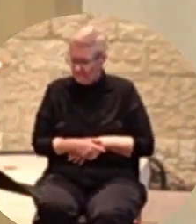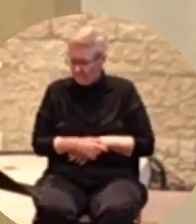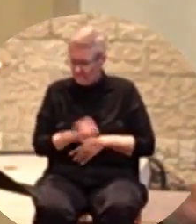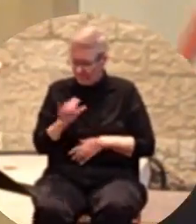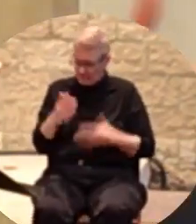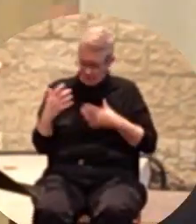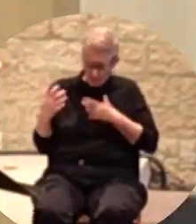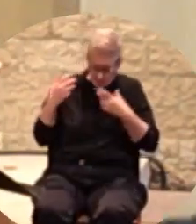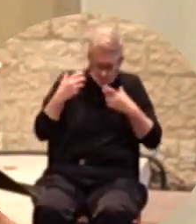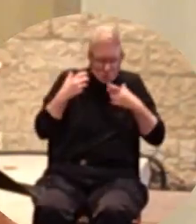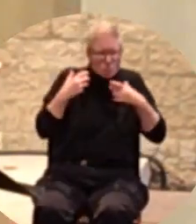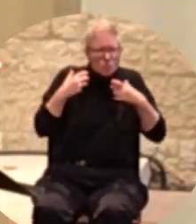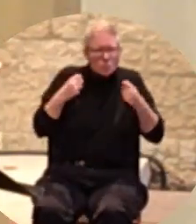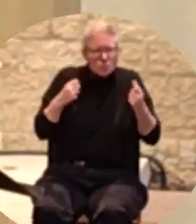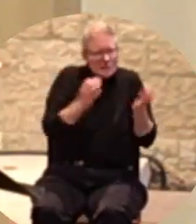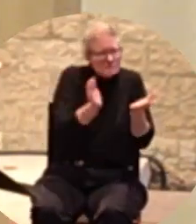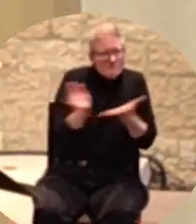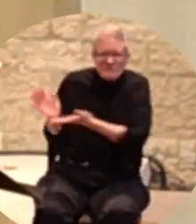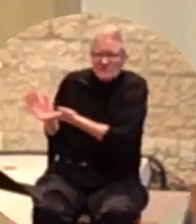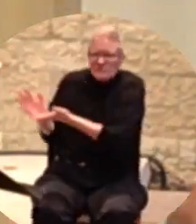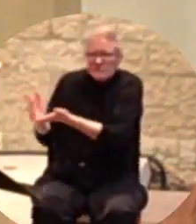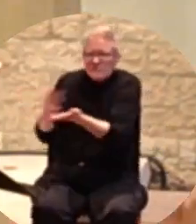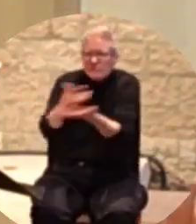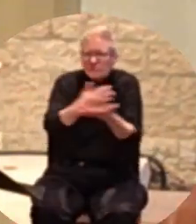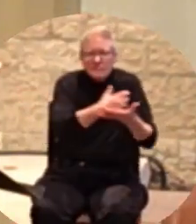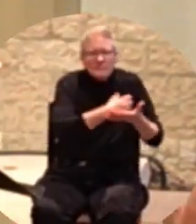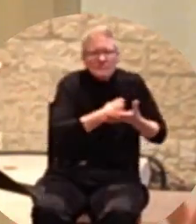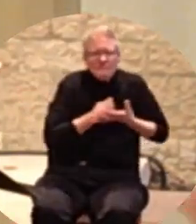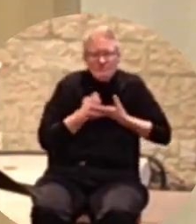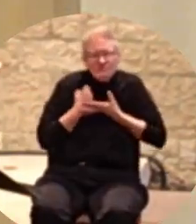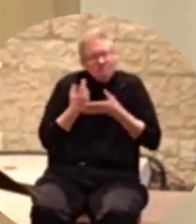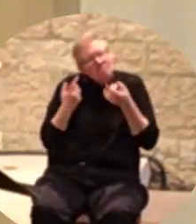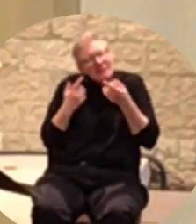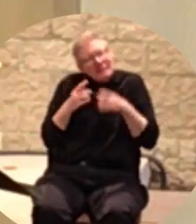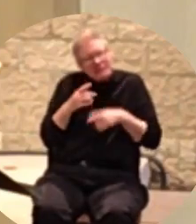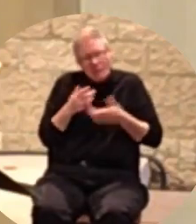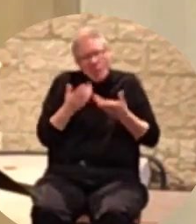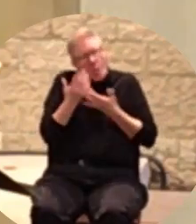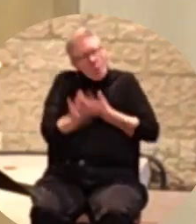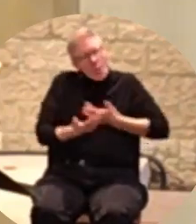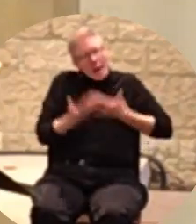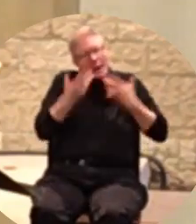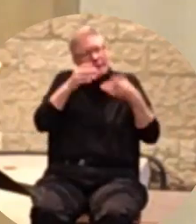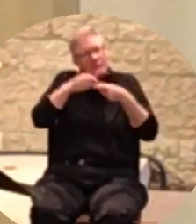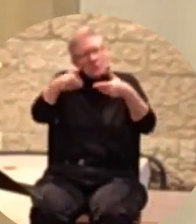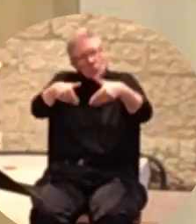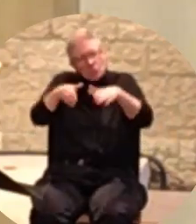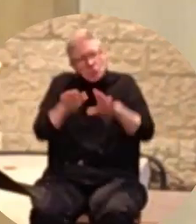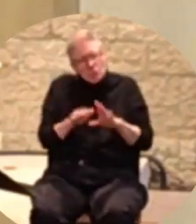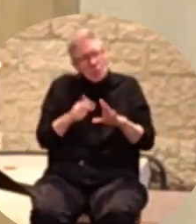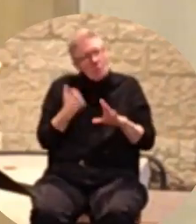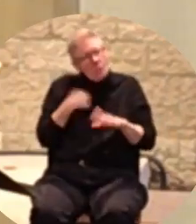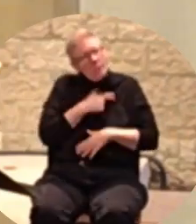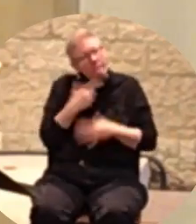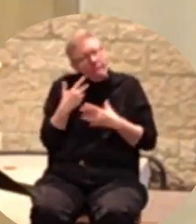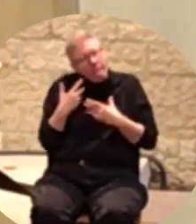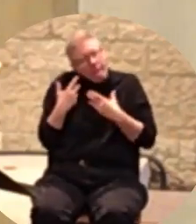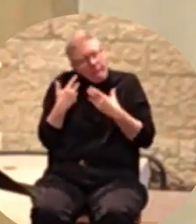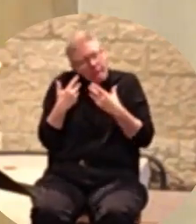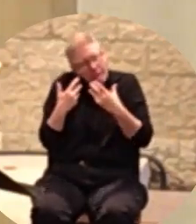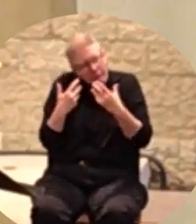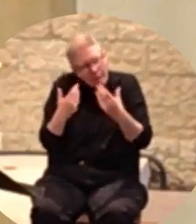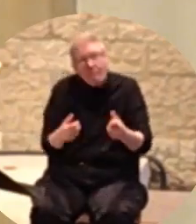strength. We do so much healing in that tomb, getting ready for our resurrection. And of